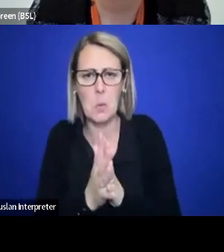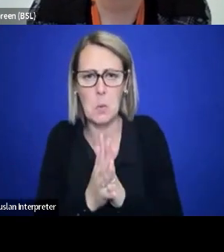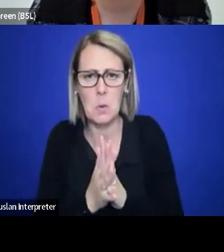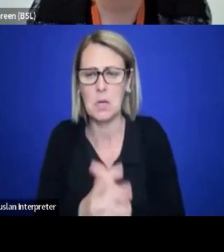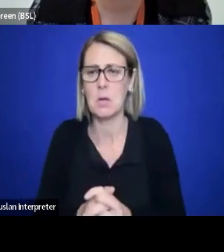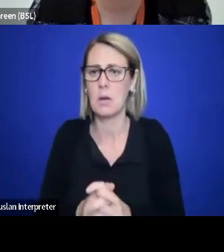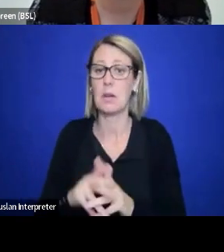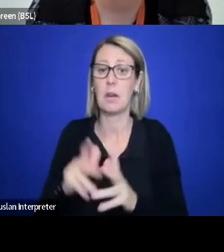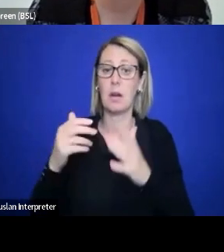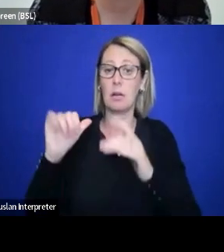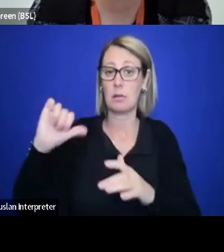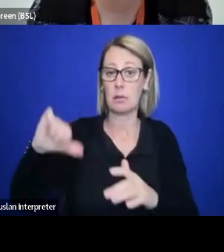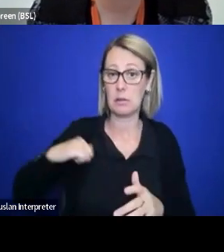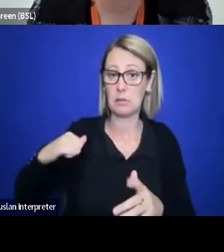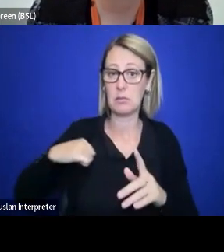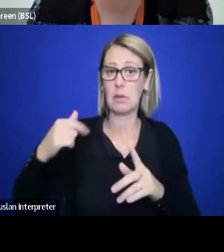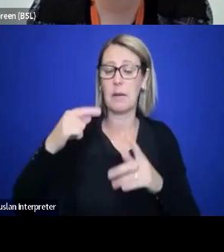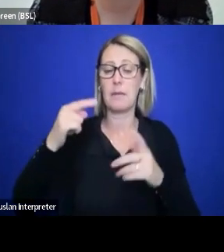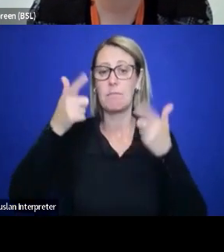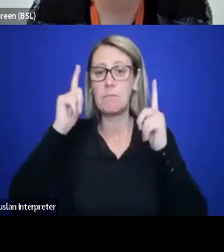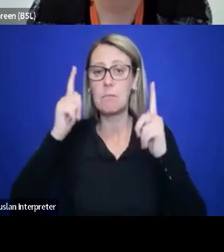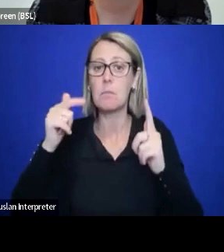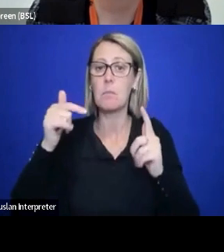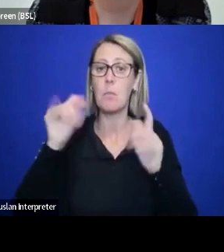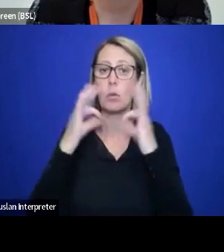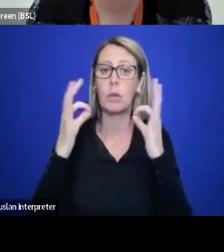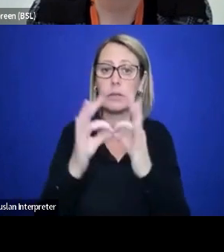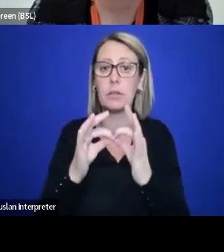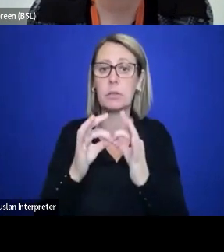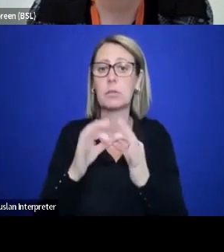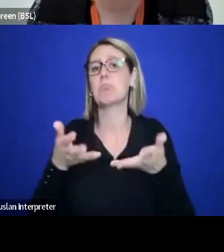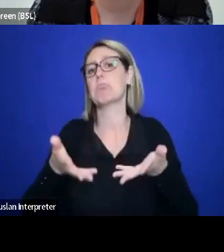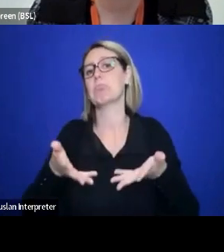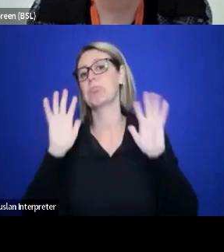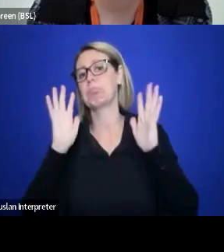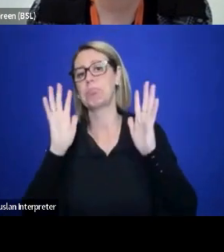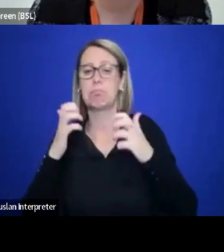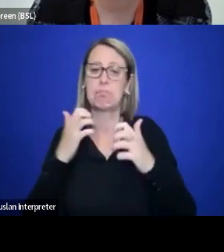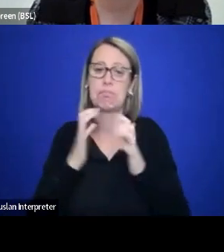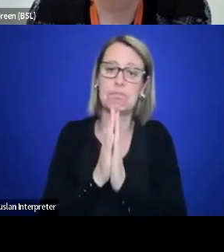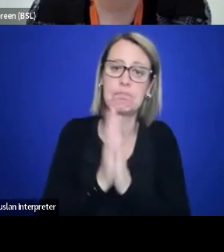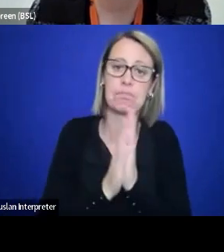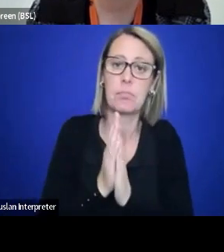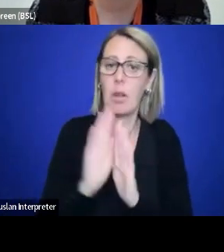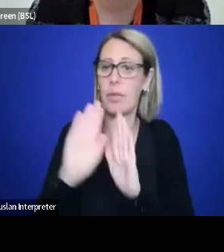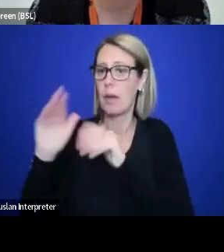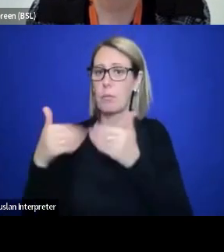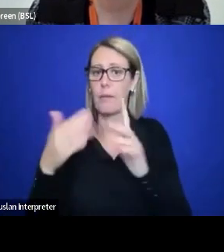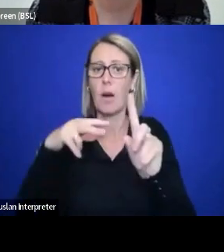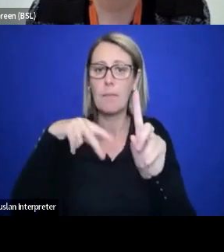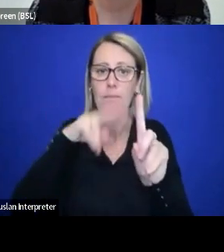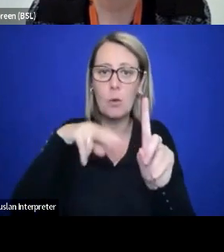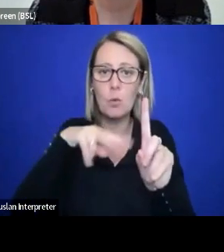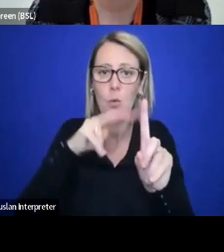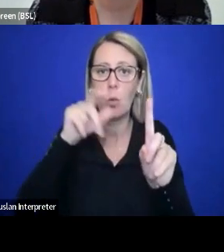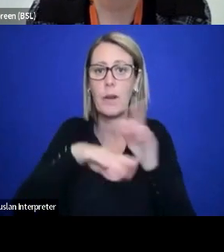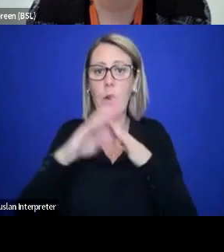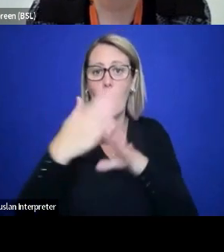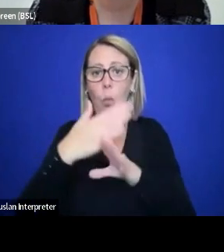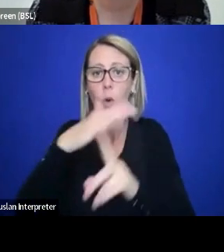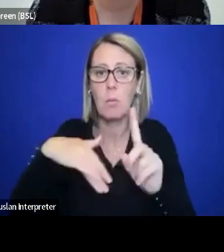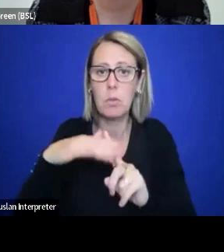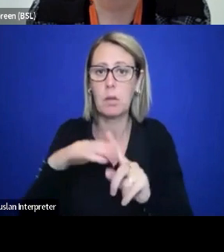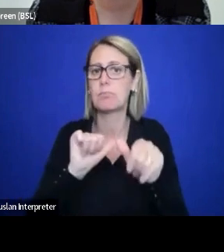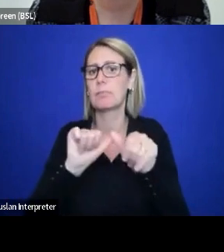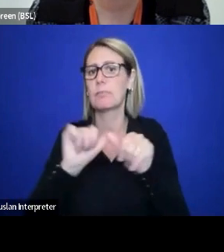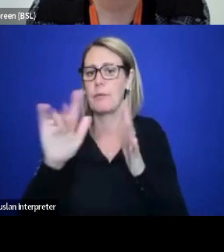have been fantastic, incredibly enthusiastic. They provide mentors in the workplace. They provide terrific